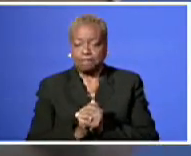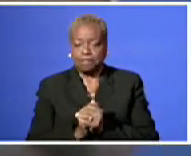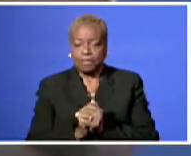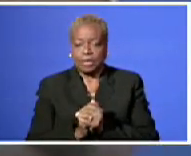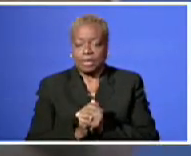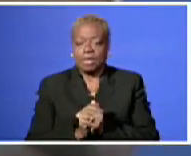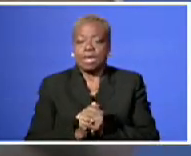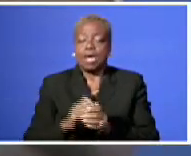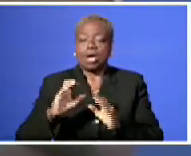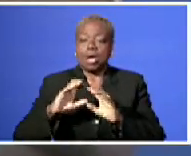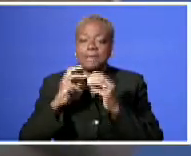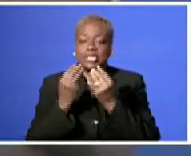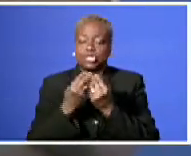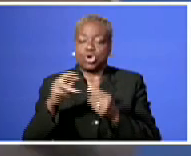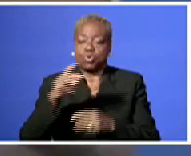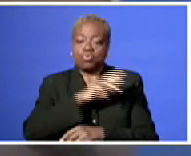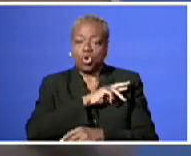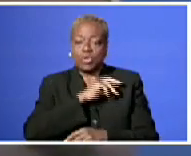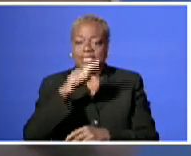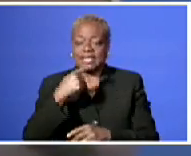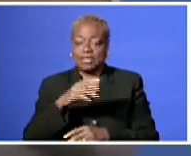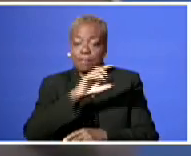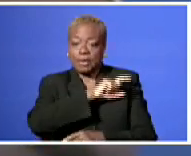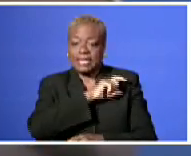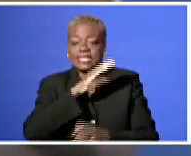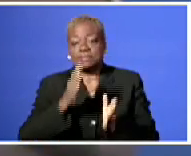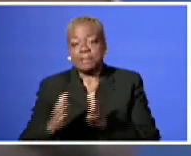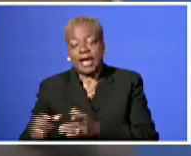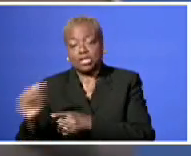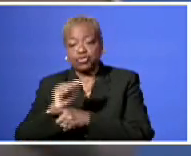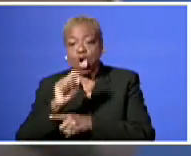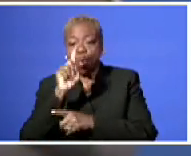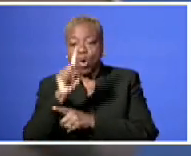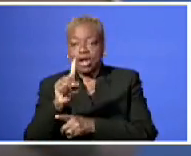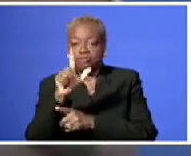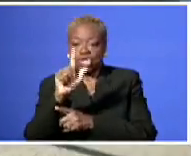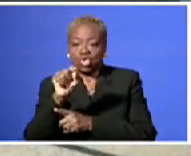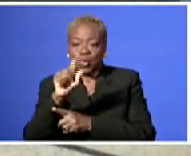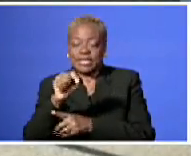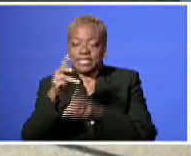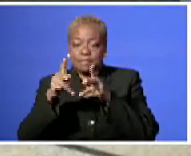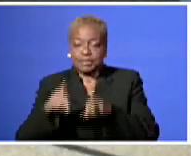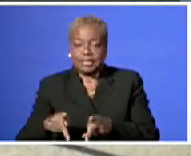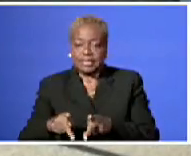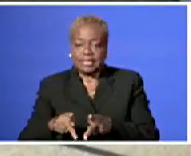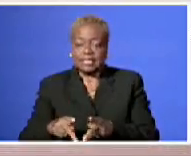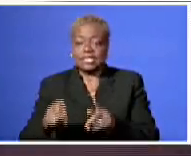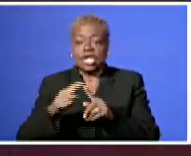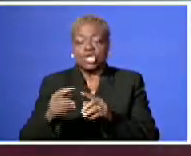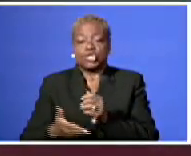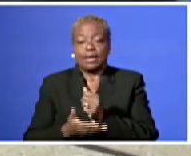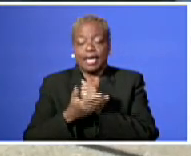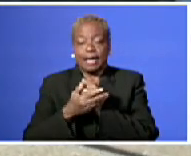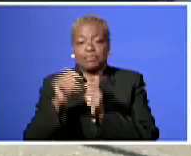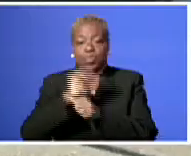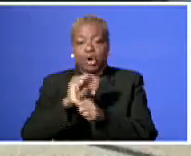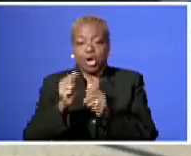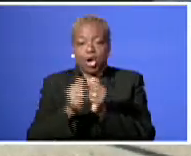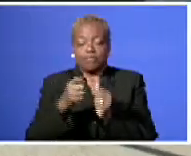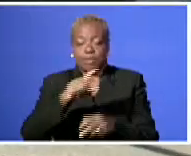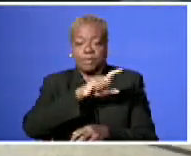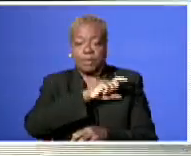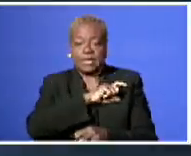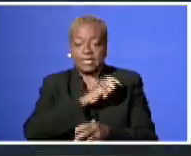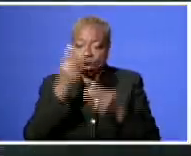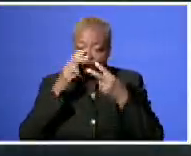Commissioner Rowe also noted that the police force is preparing to train some 120 persons to bolster the work of police officers